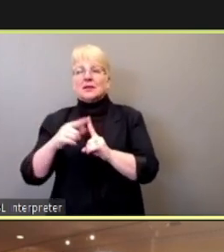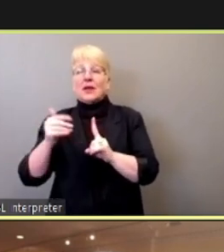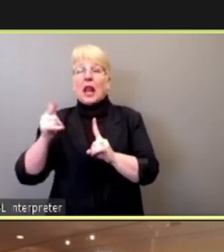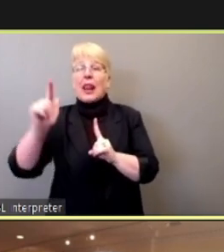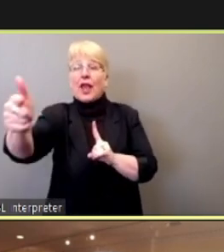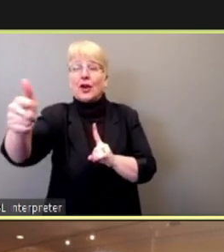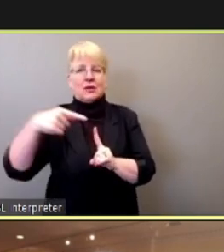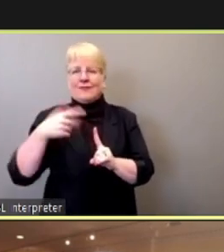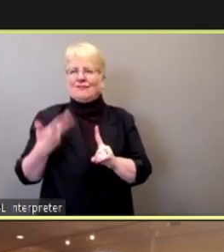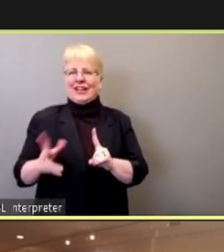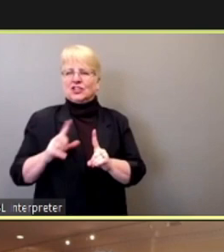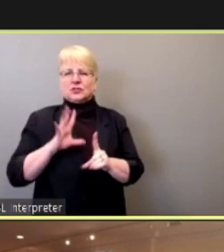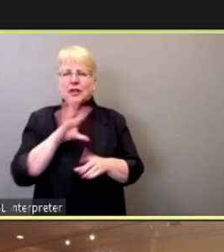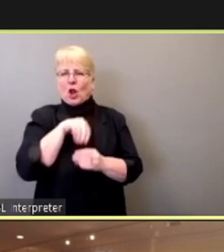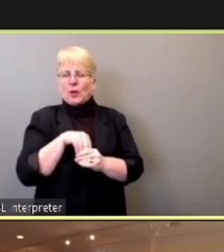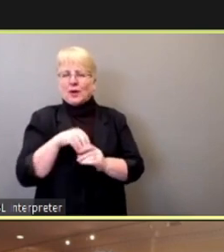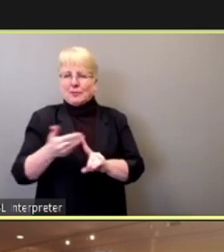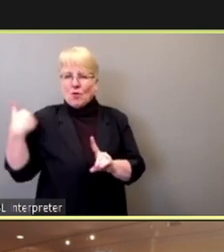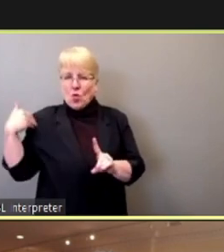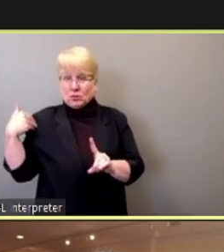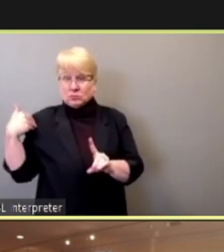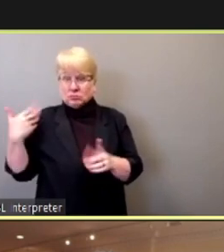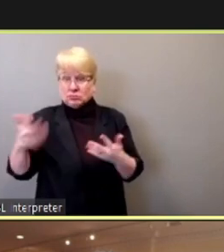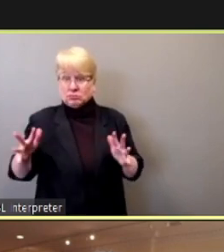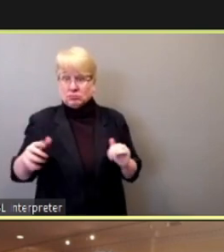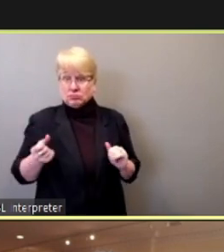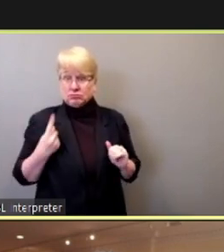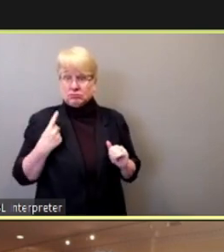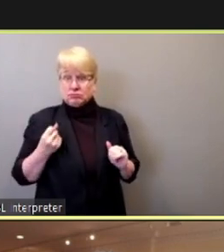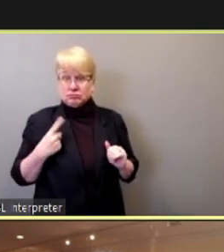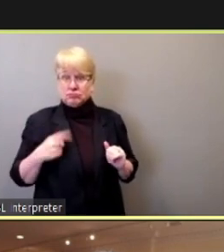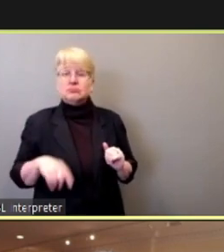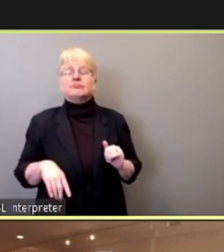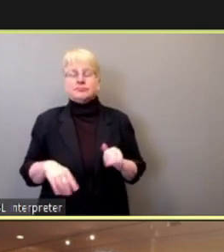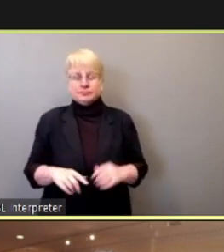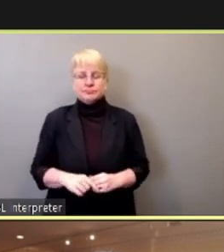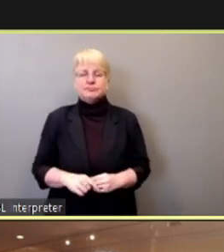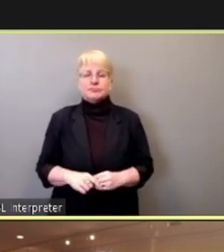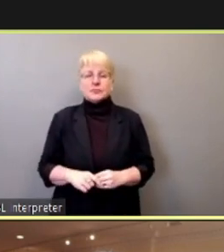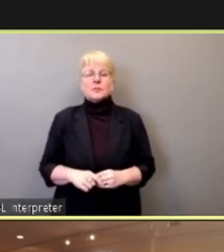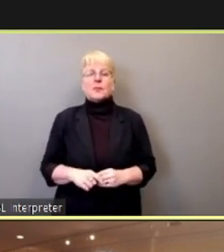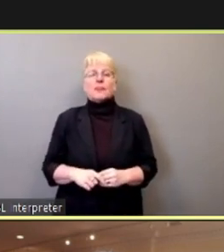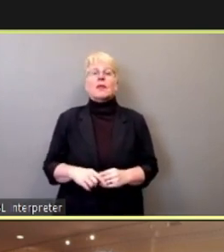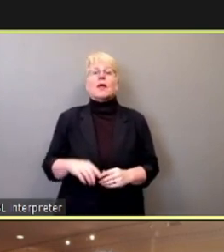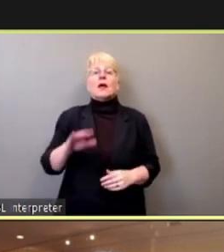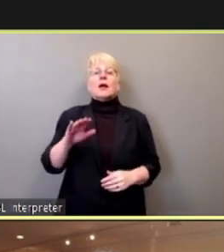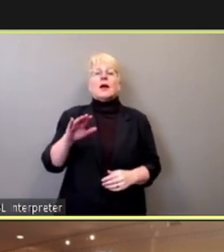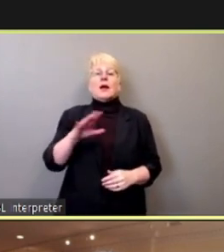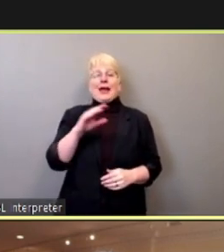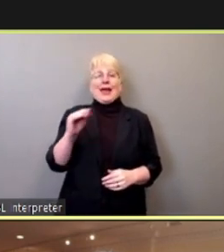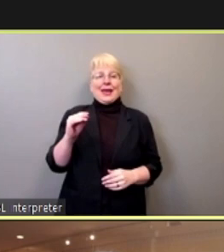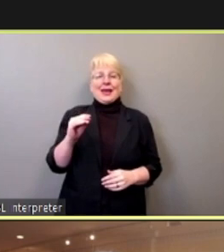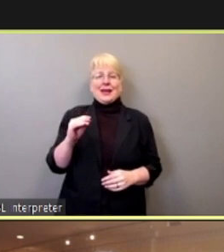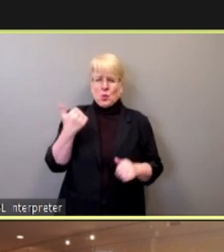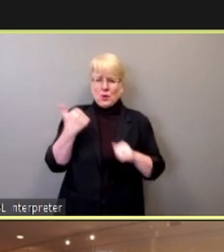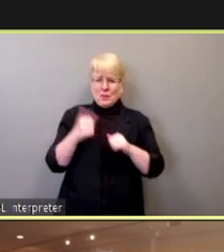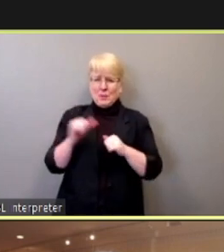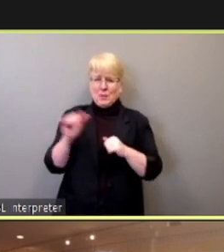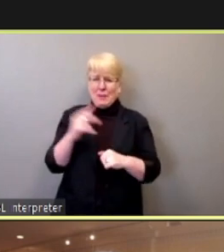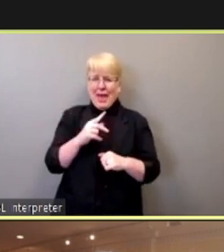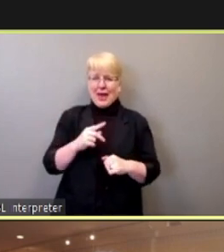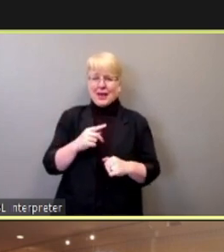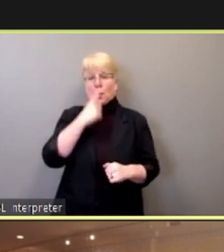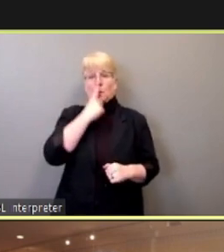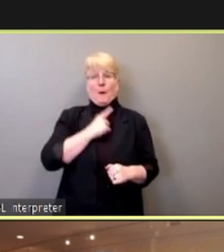duplicate positives or subsequent negative tests. And then lastly, for the red, yellow, green, we're very strict